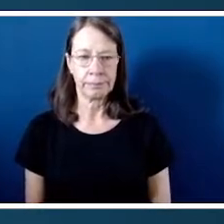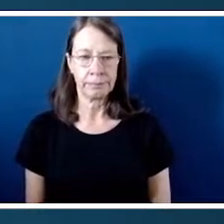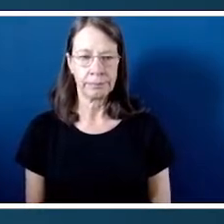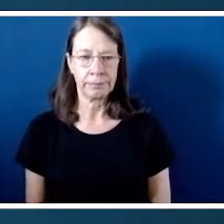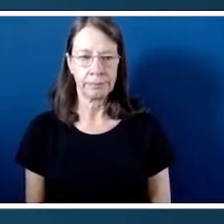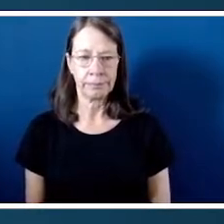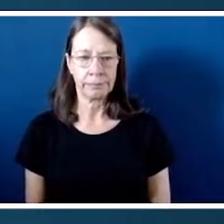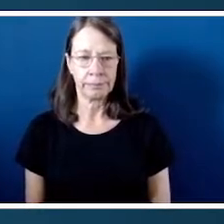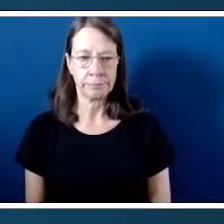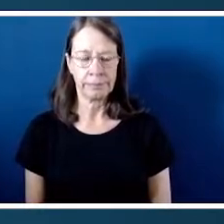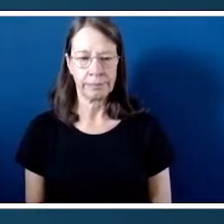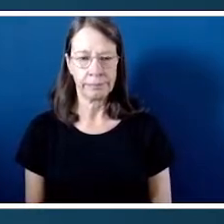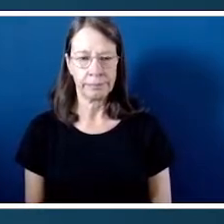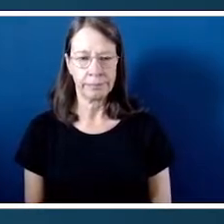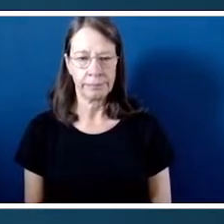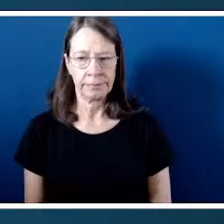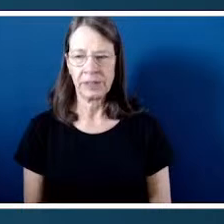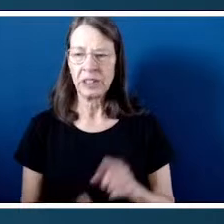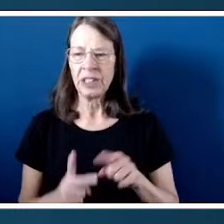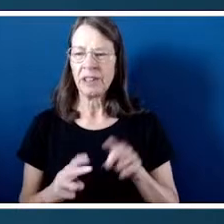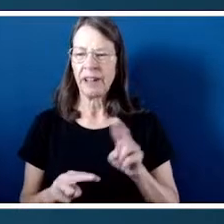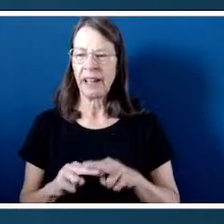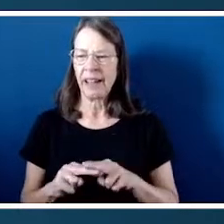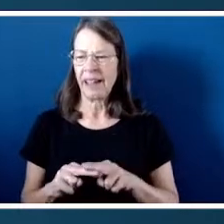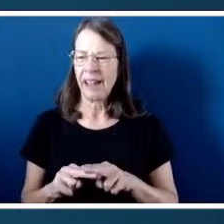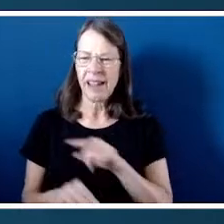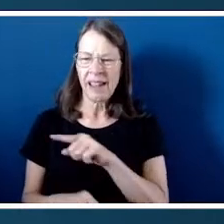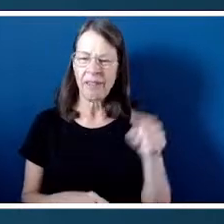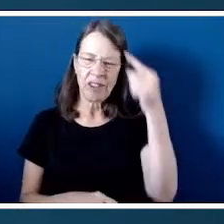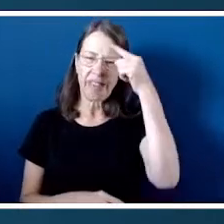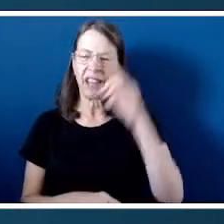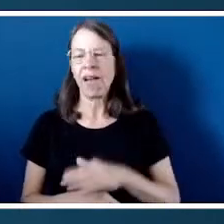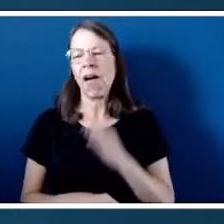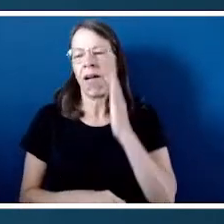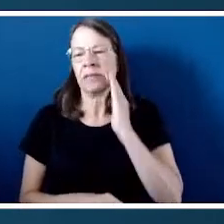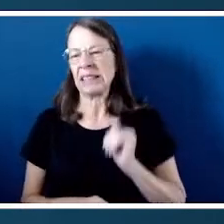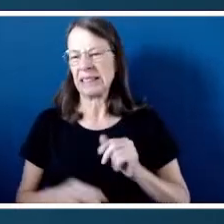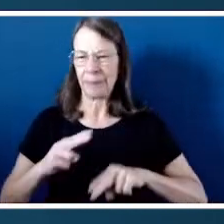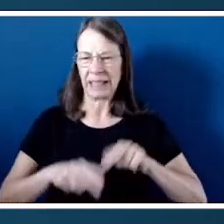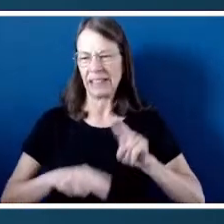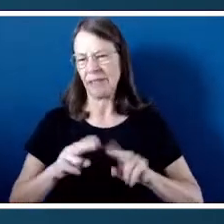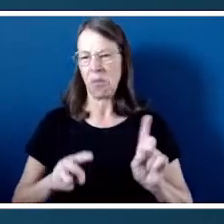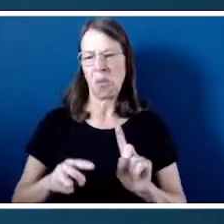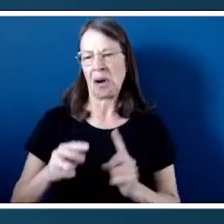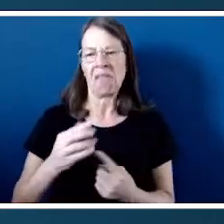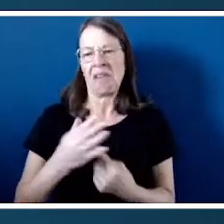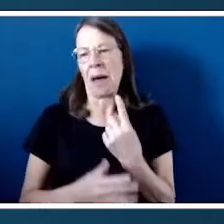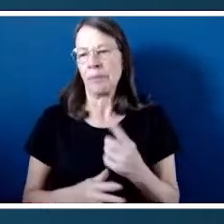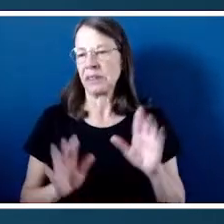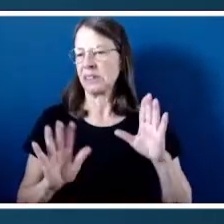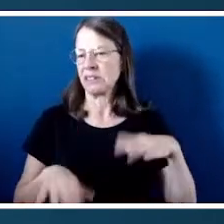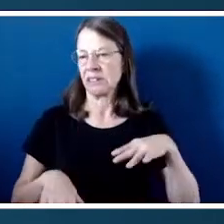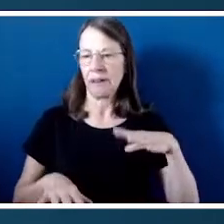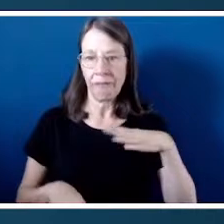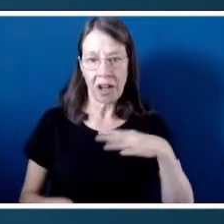of getting development right, this is the bluntest way in which I can present